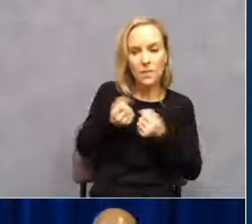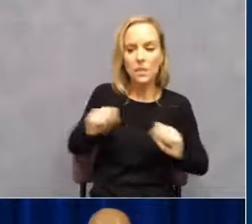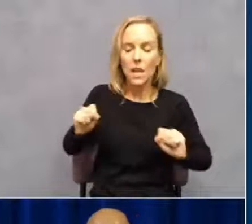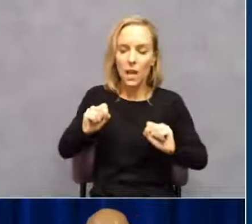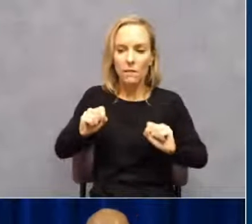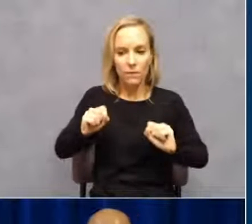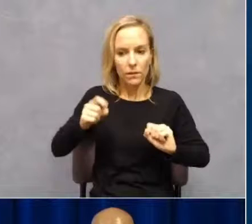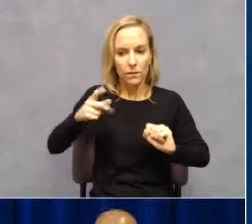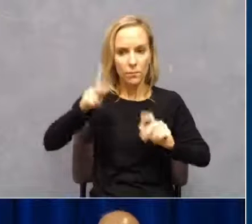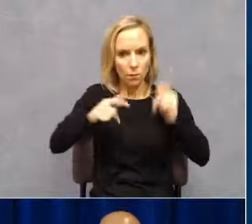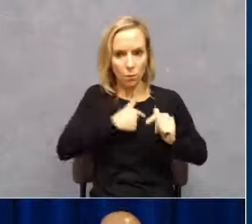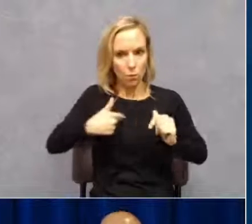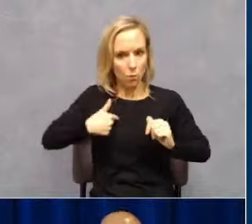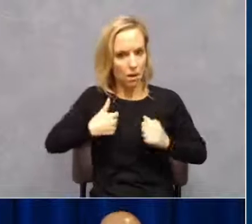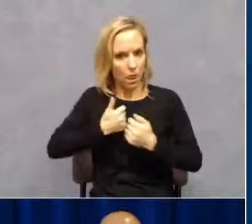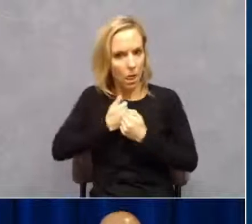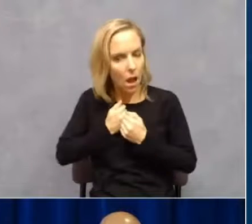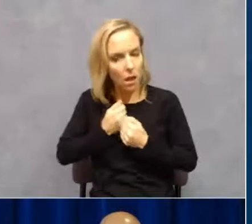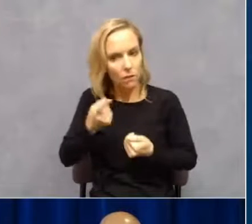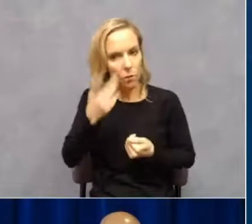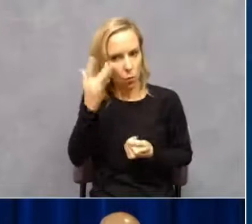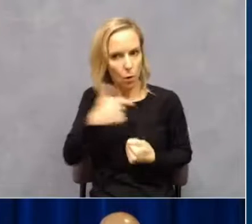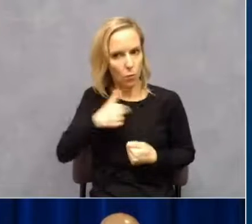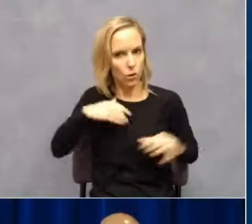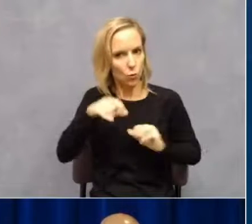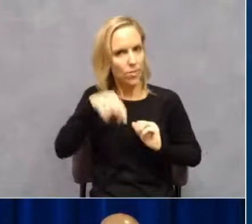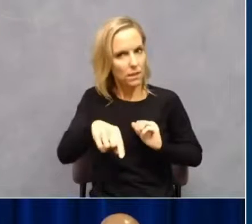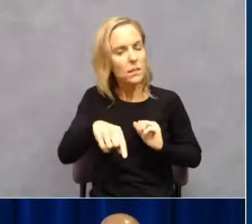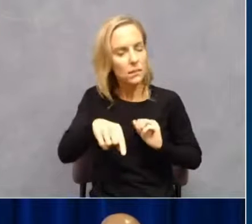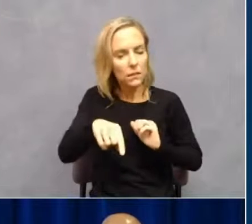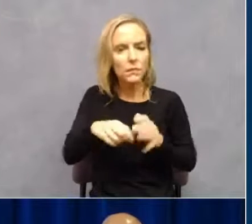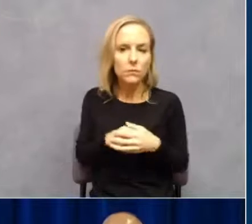this is why we need to do this.